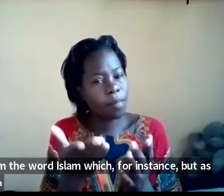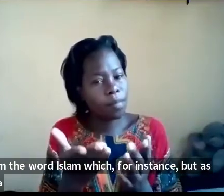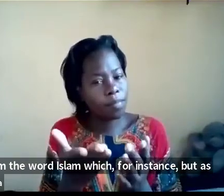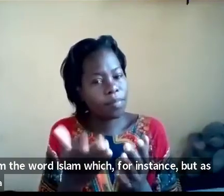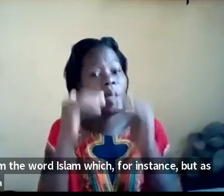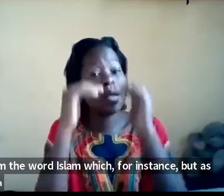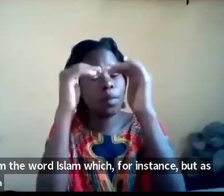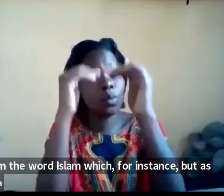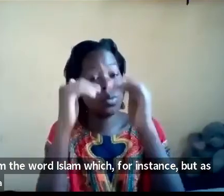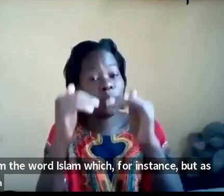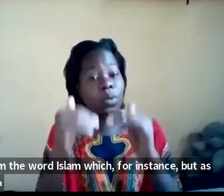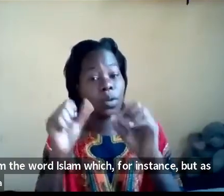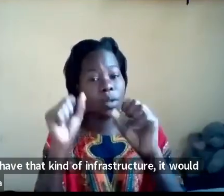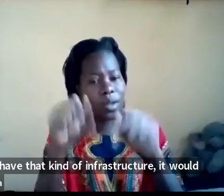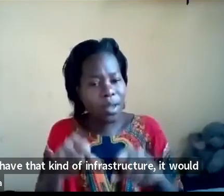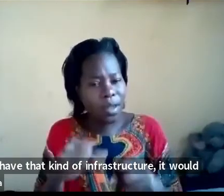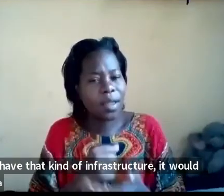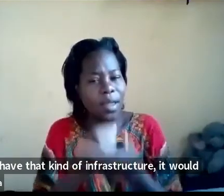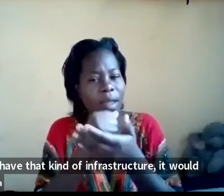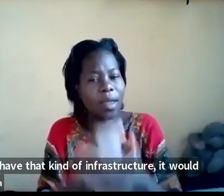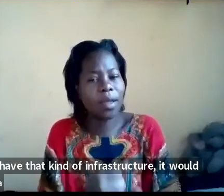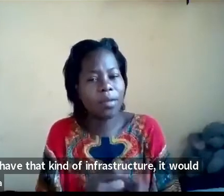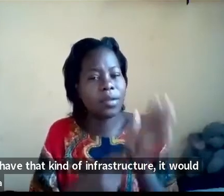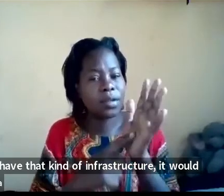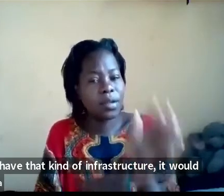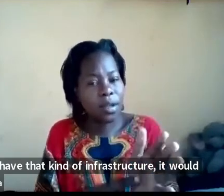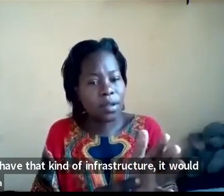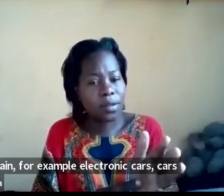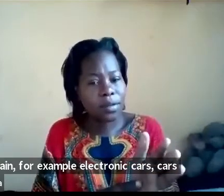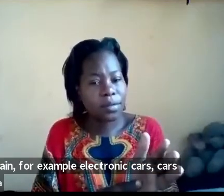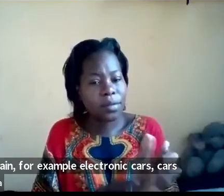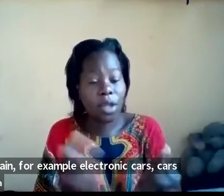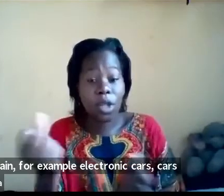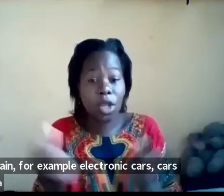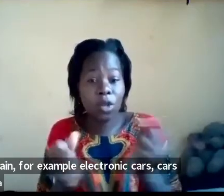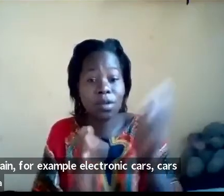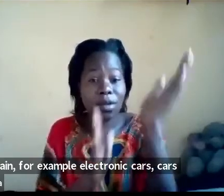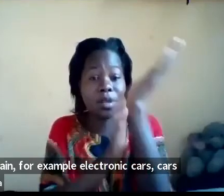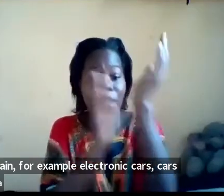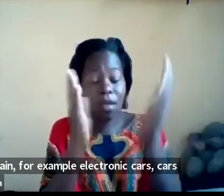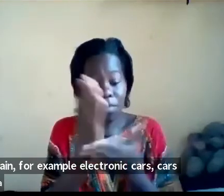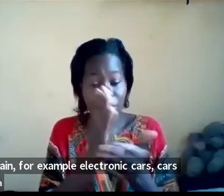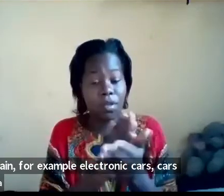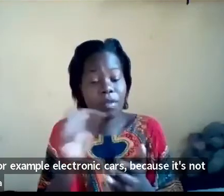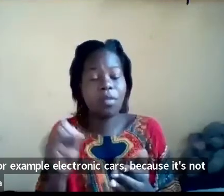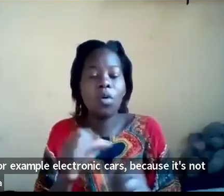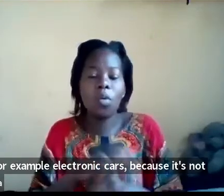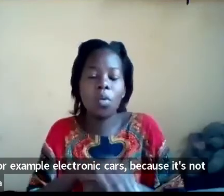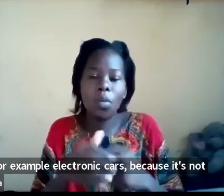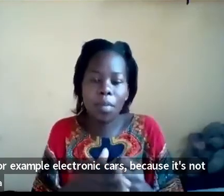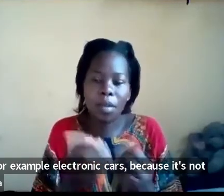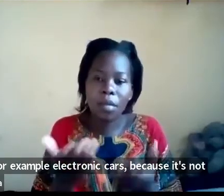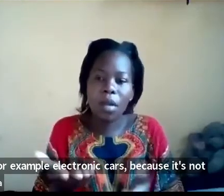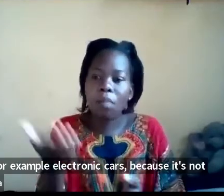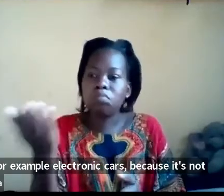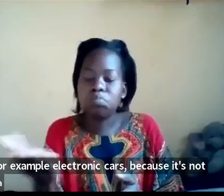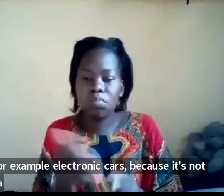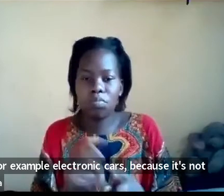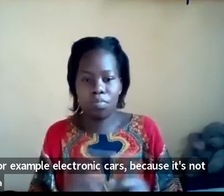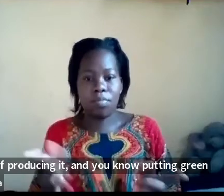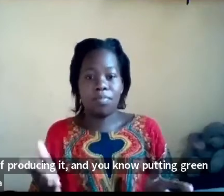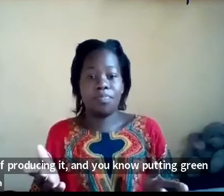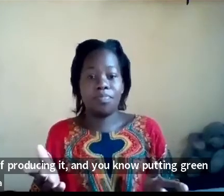able to sustain, for example, electronic cars? Because it's not a matter of producing it and putting green batteries, but how are